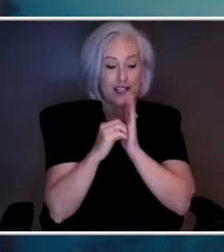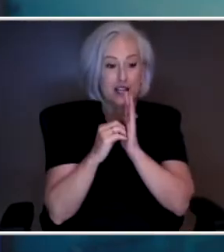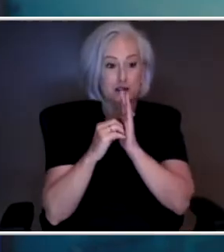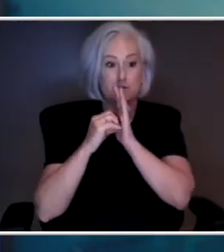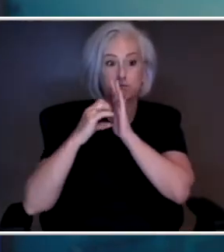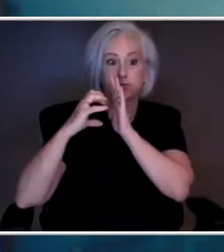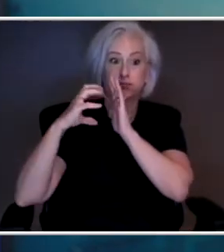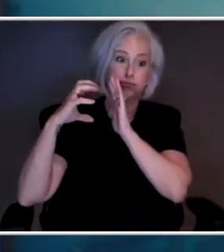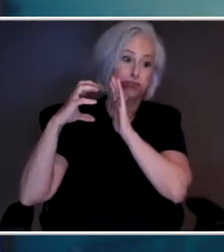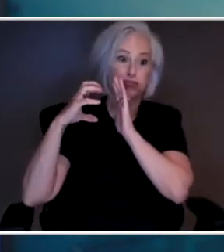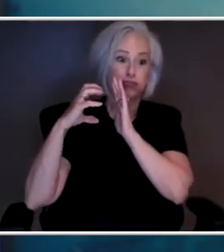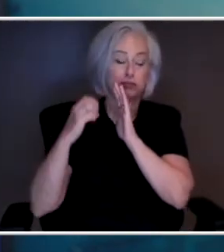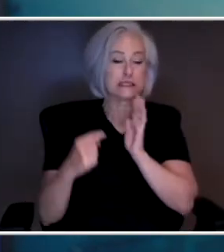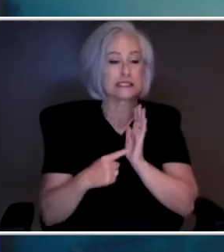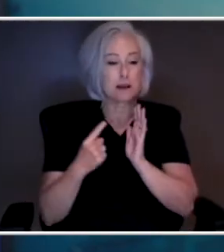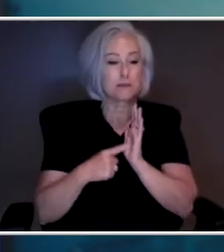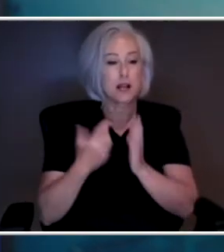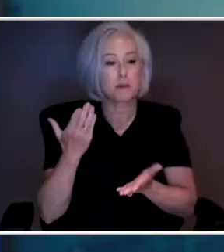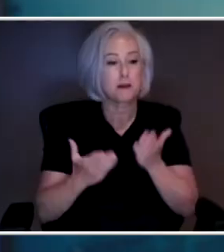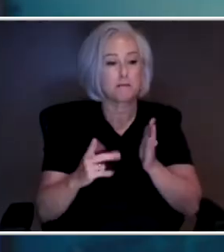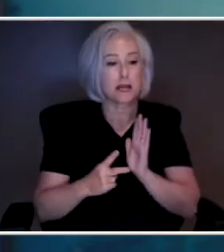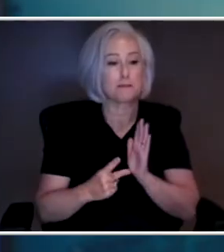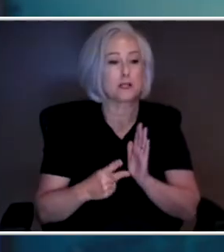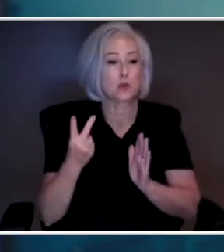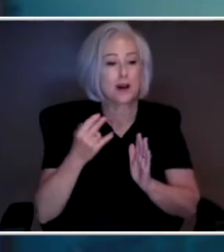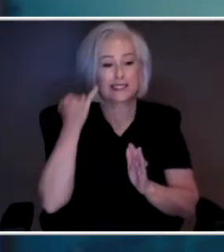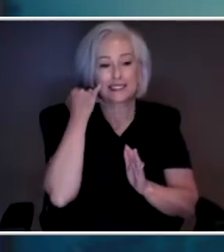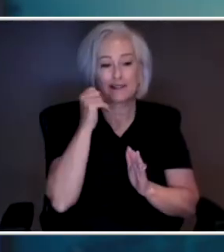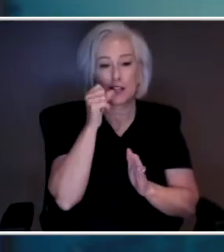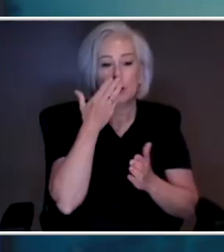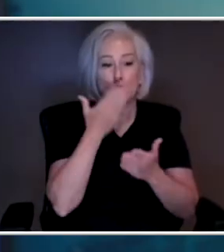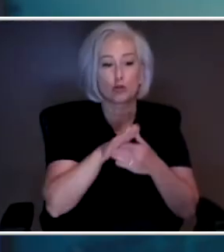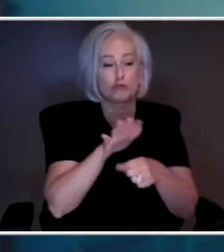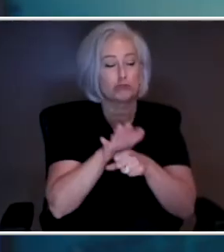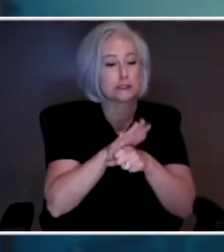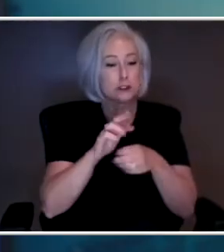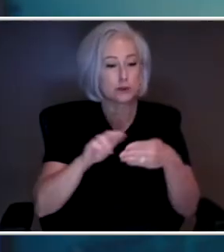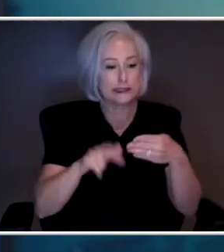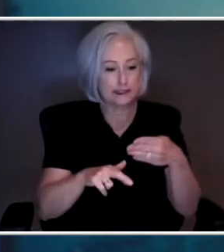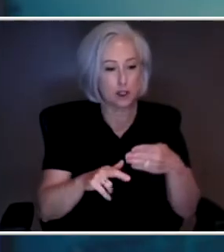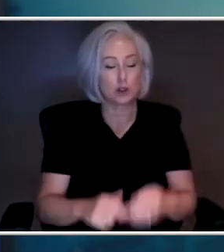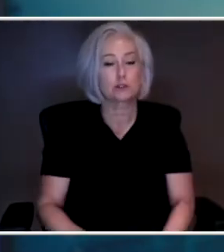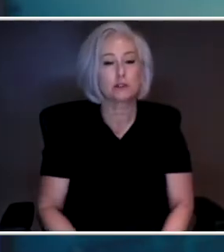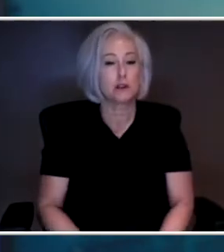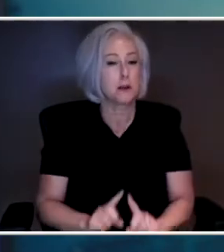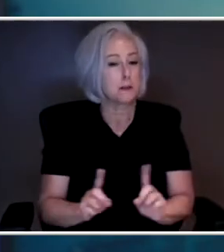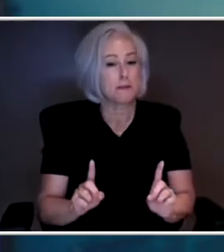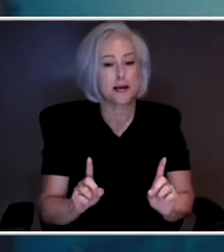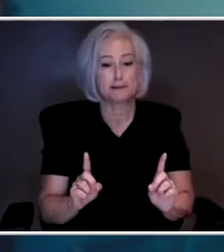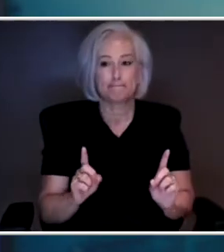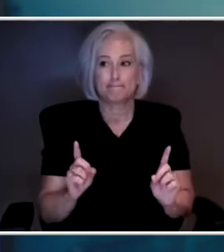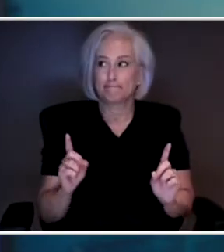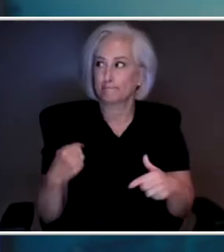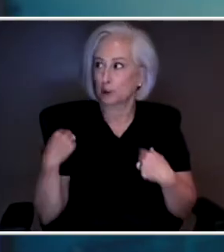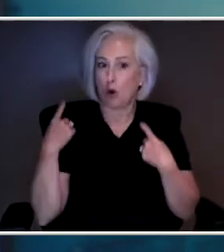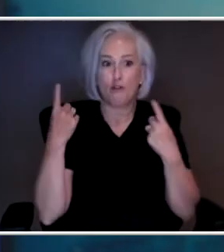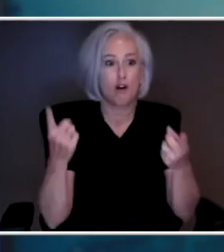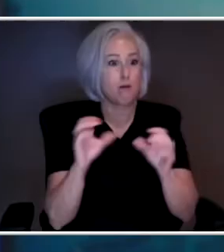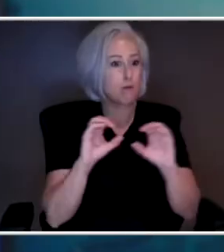sometimes you might want to do a retreatment if you didn't get the result that you wanted. But yeah, we have not yet retreated anybody